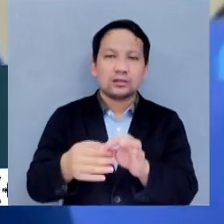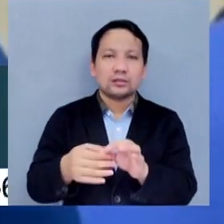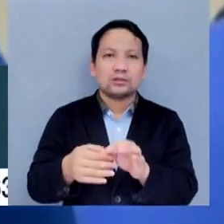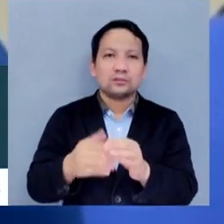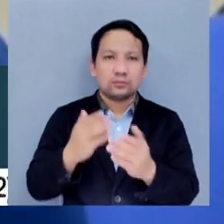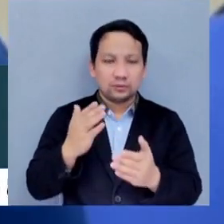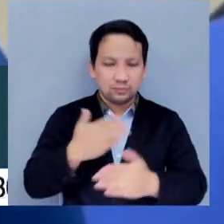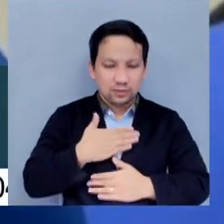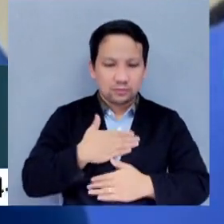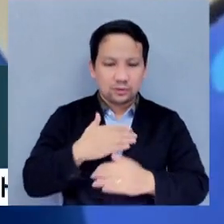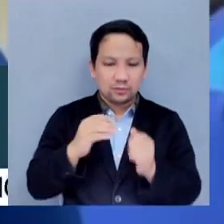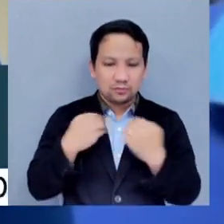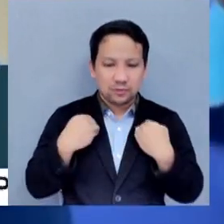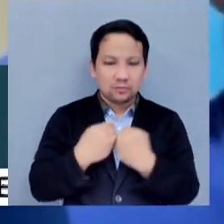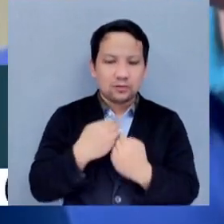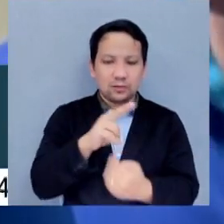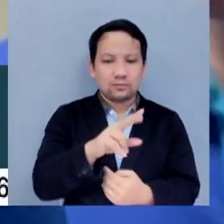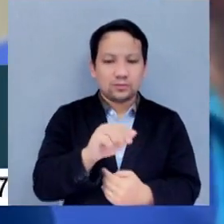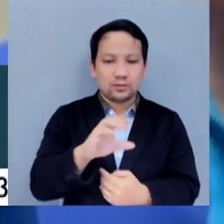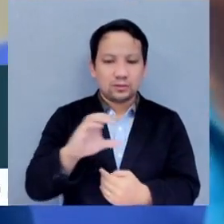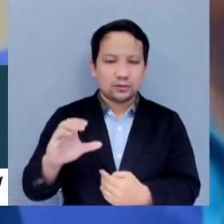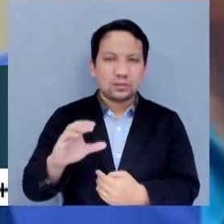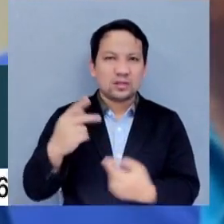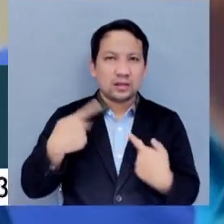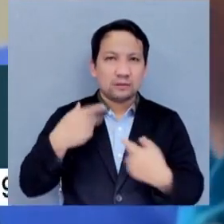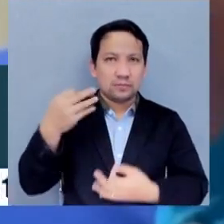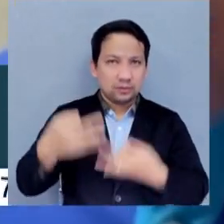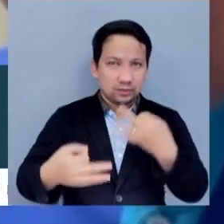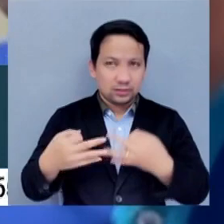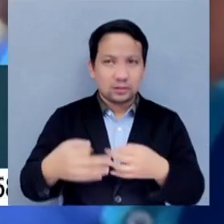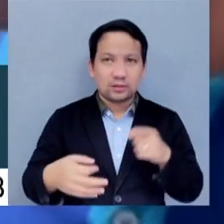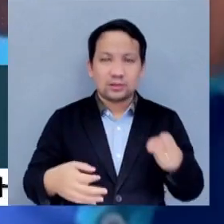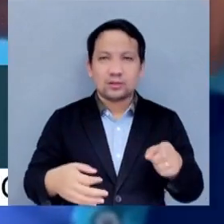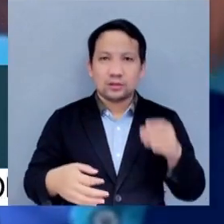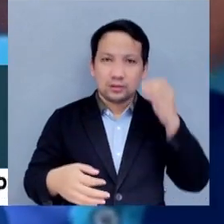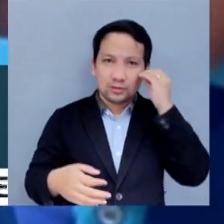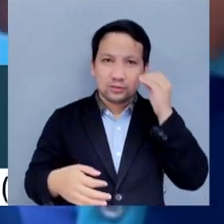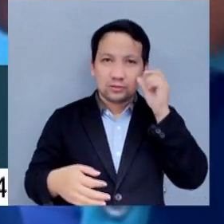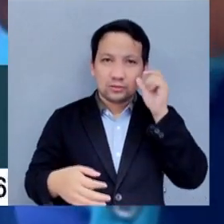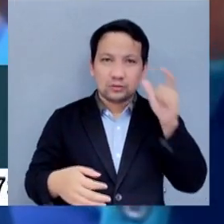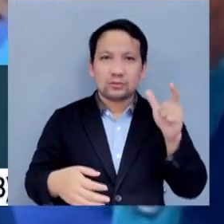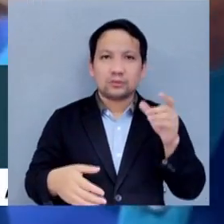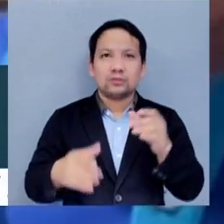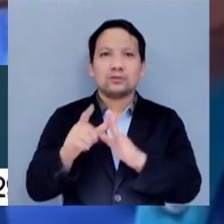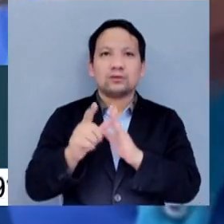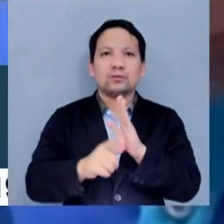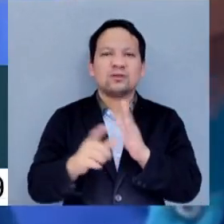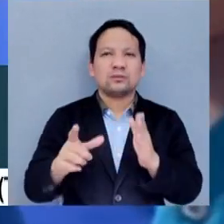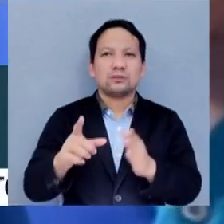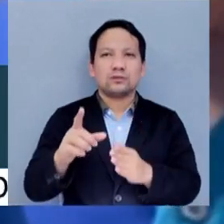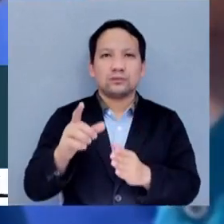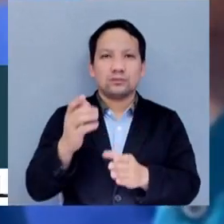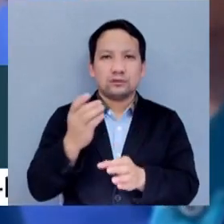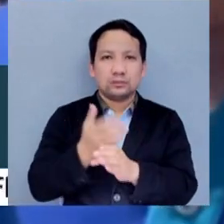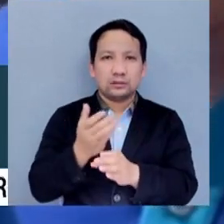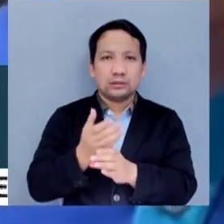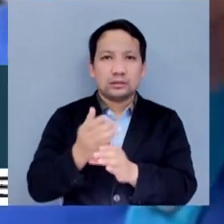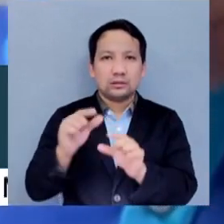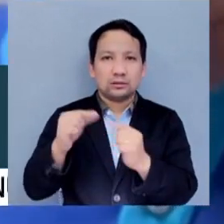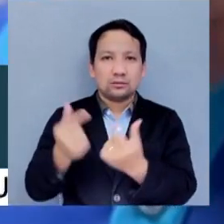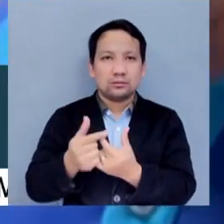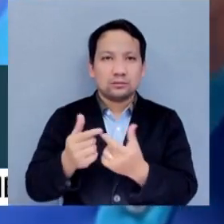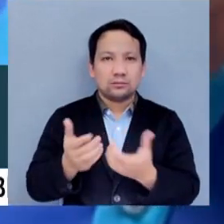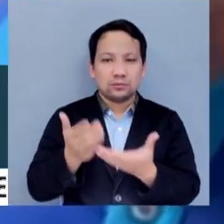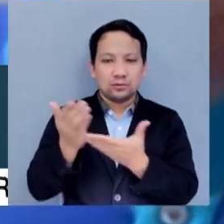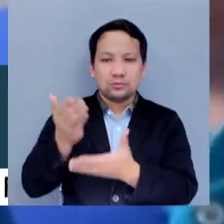they were able to get justice in this case. But for attorney Oscar Caraan, one of the lawyers of the Dominguez carnapping group, they plan to file a motion